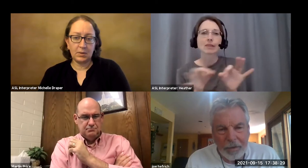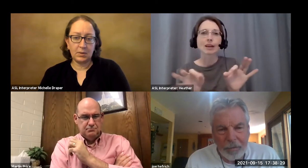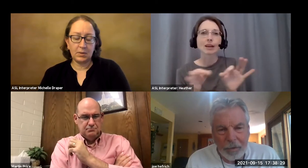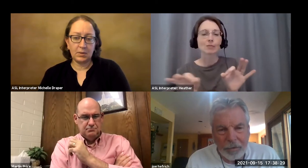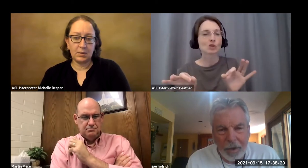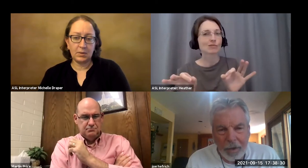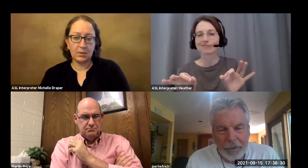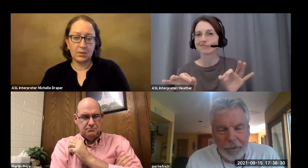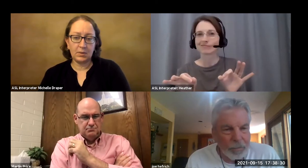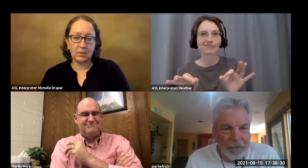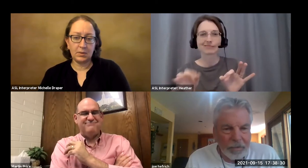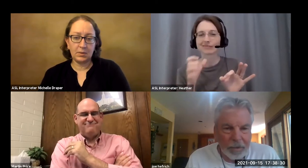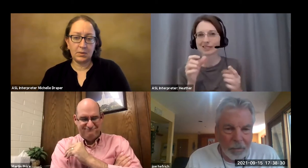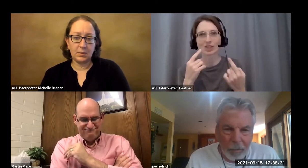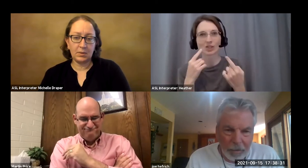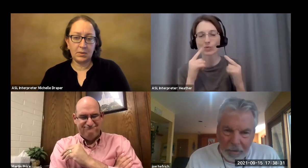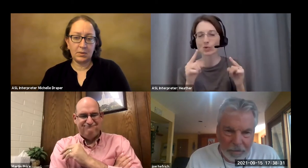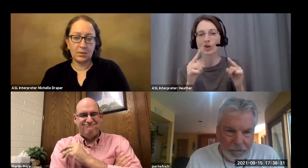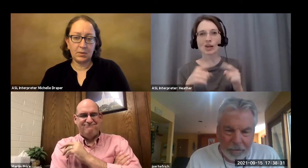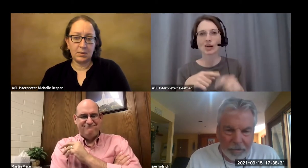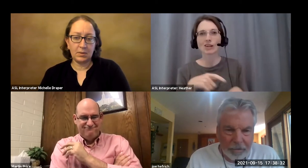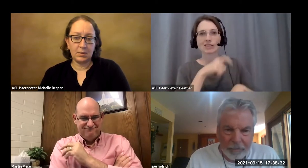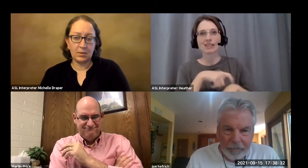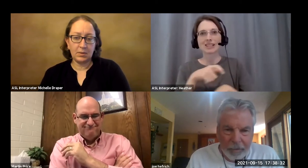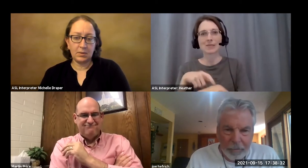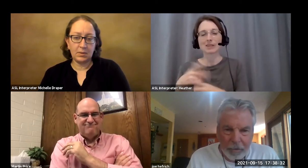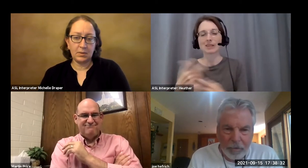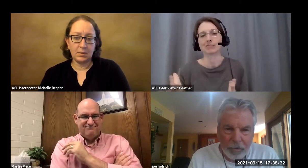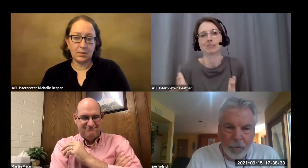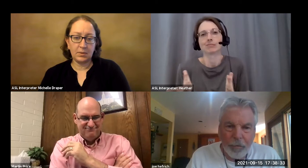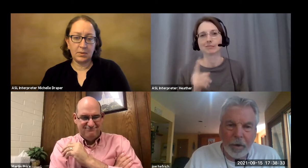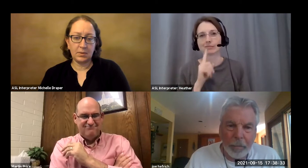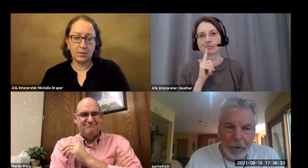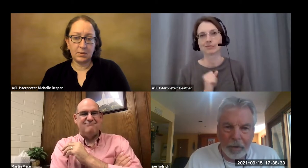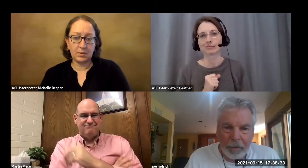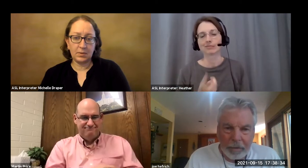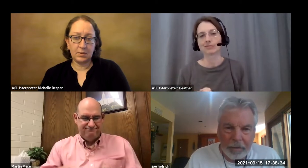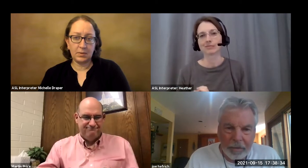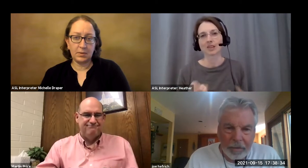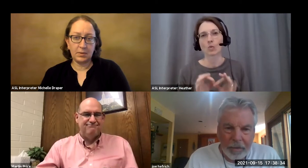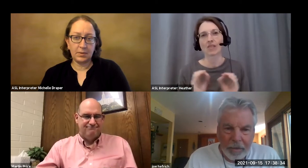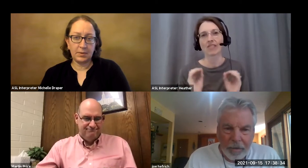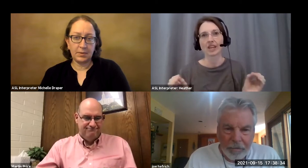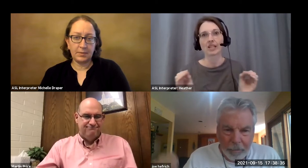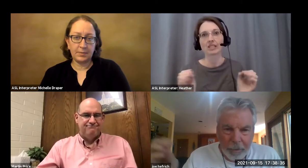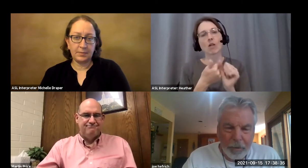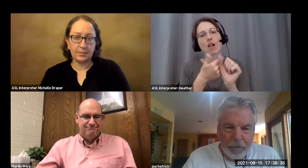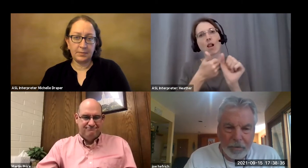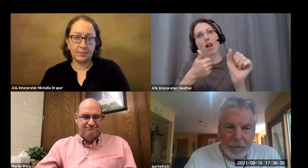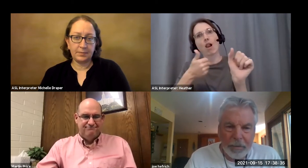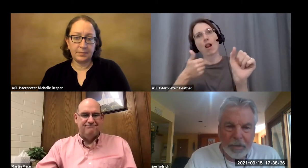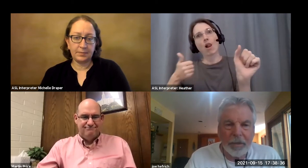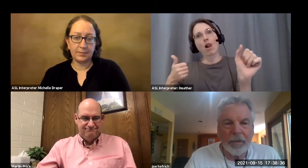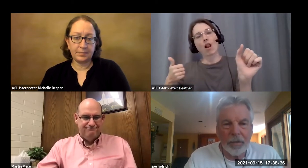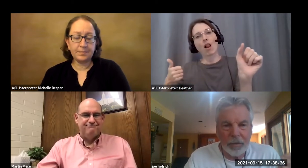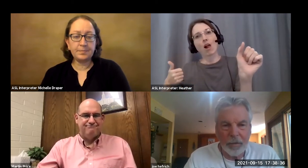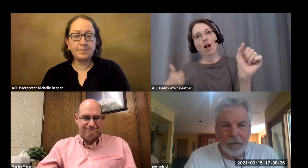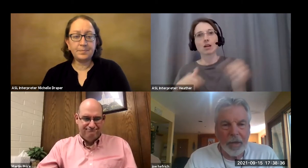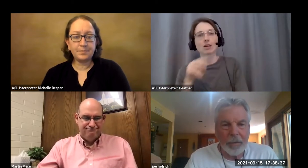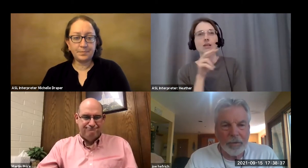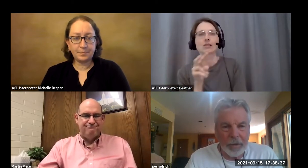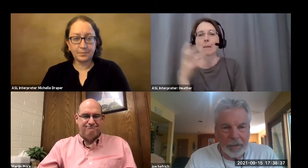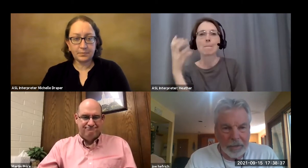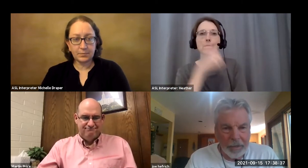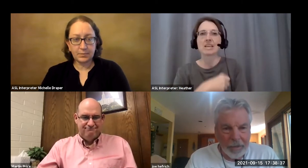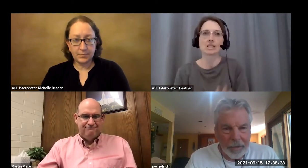cannot get it in real time, and it's basically worthless because it's too far apart from the person speaking to